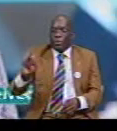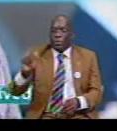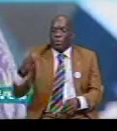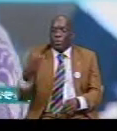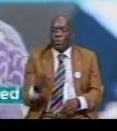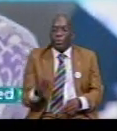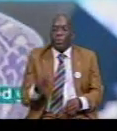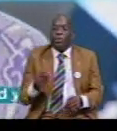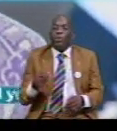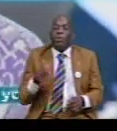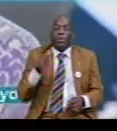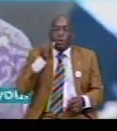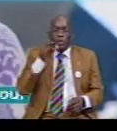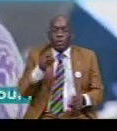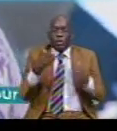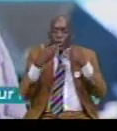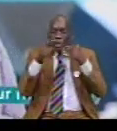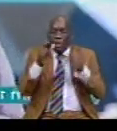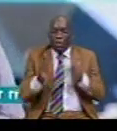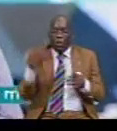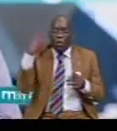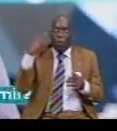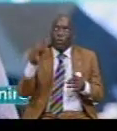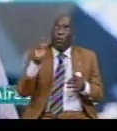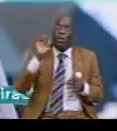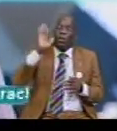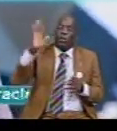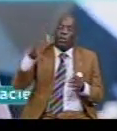his faithfulness in my life. I finished school